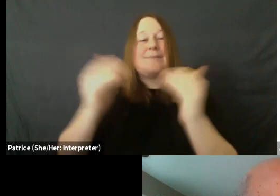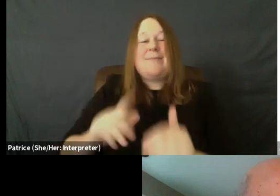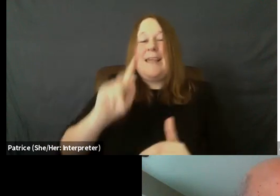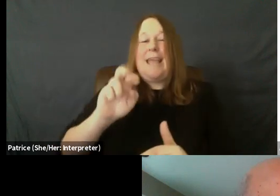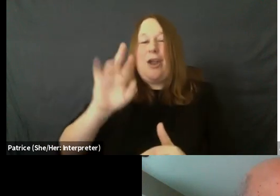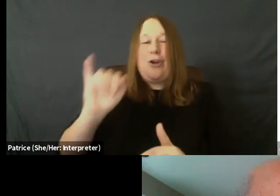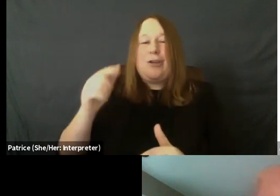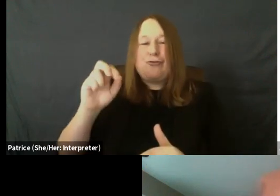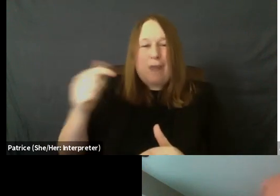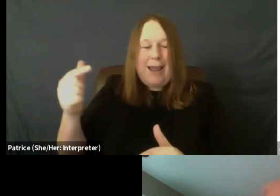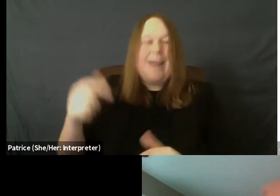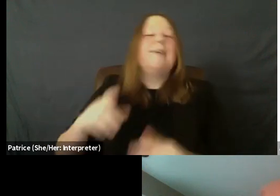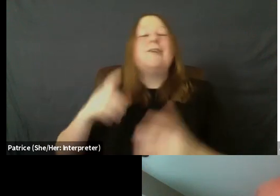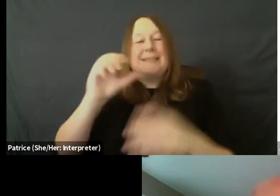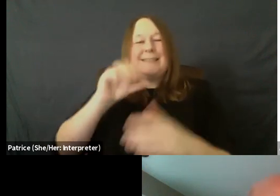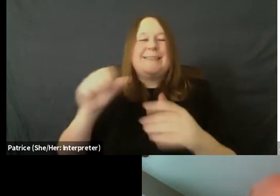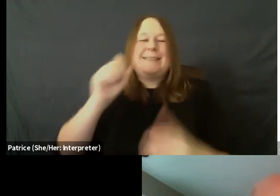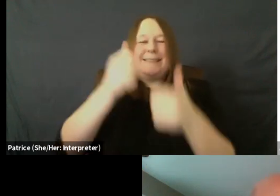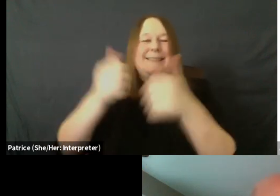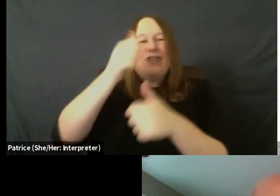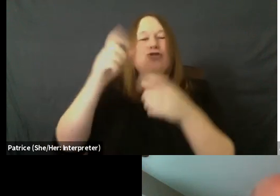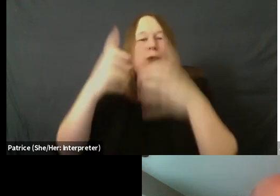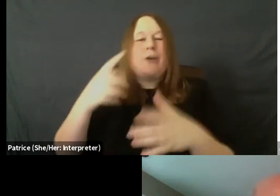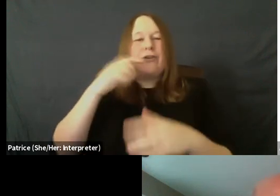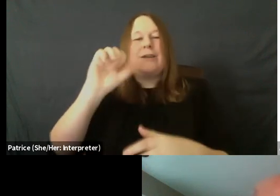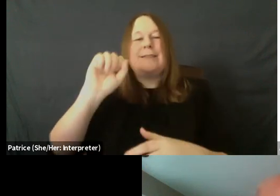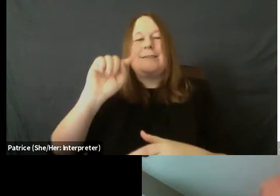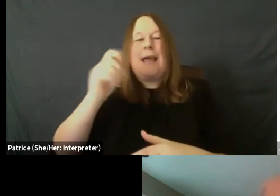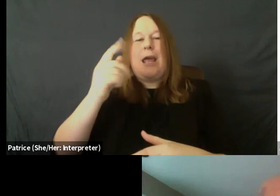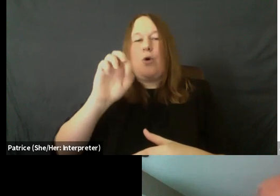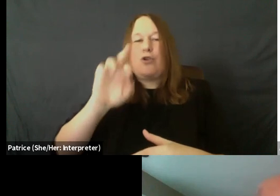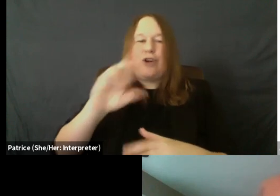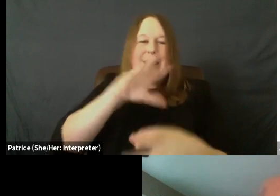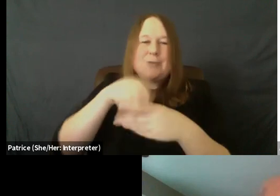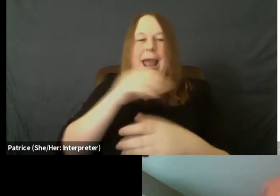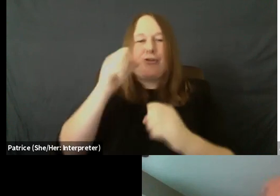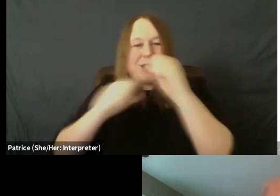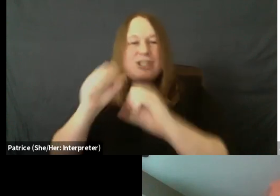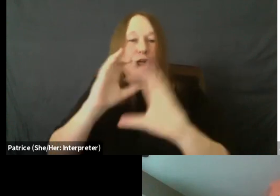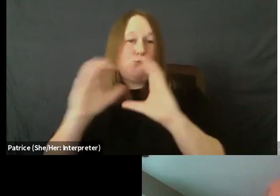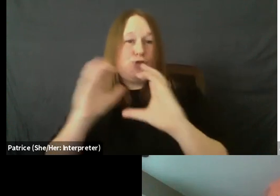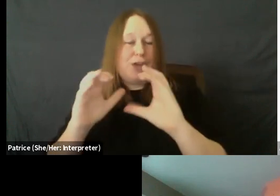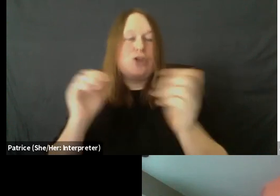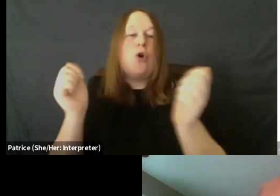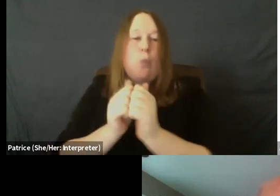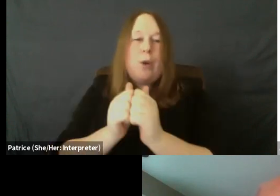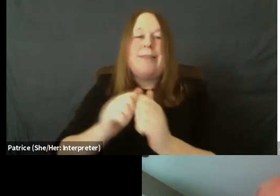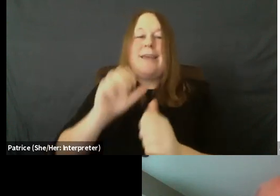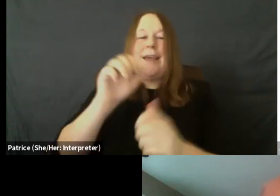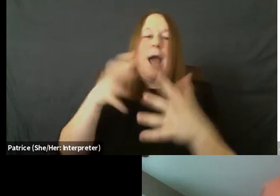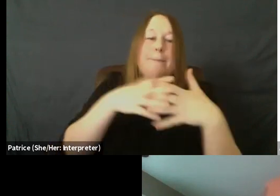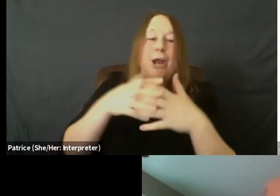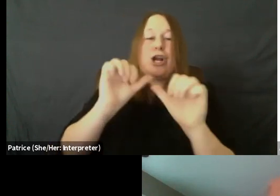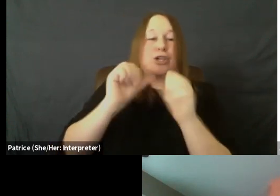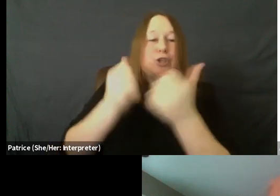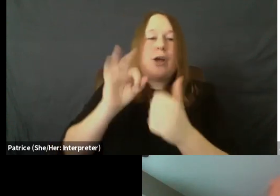Gray, who is a Senior Director of Stakeholder Engagement and Strategic Communications with the American